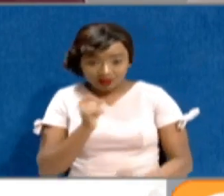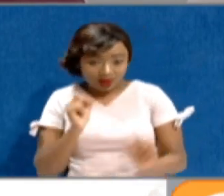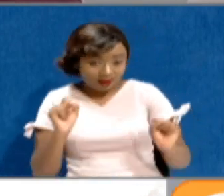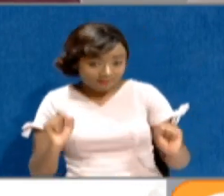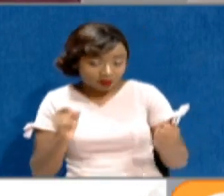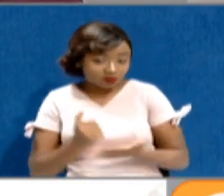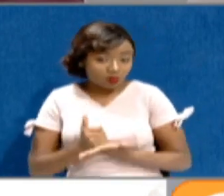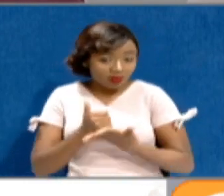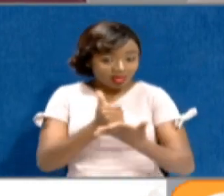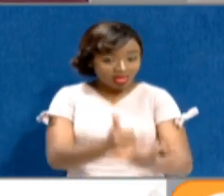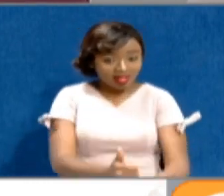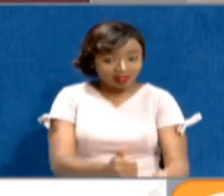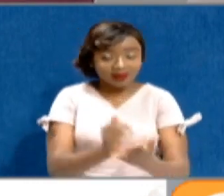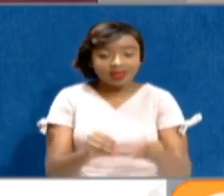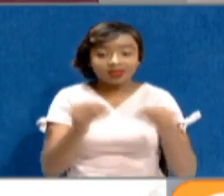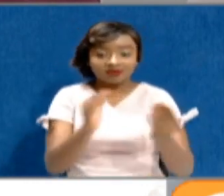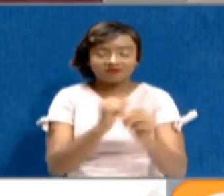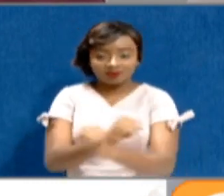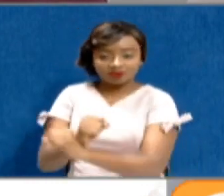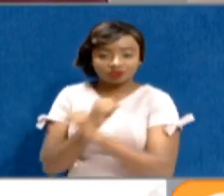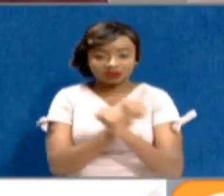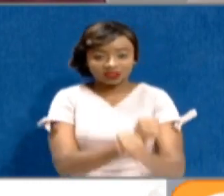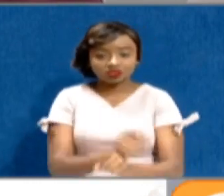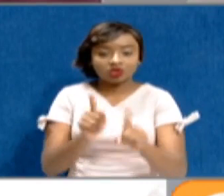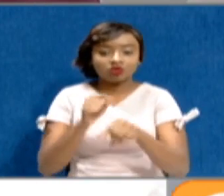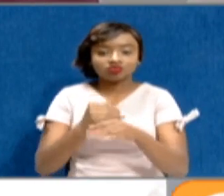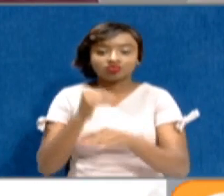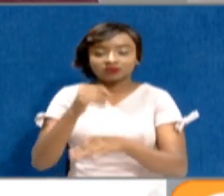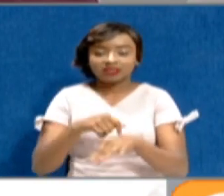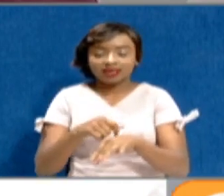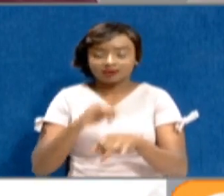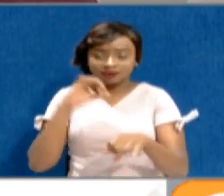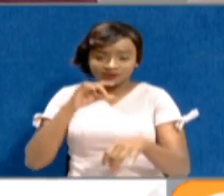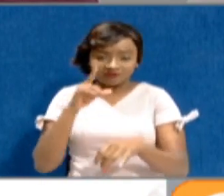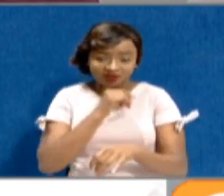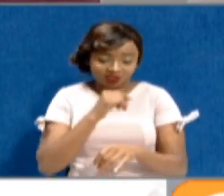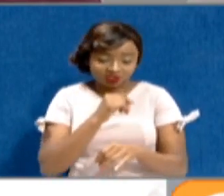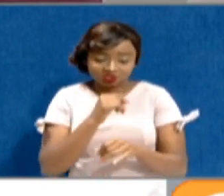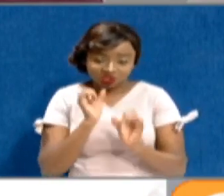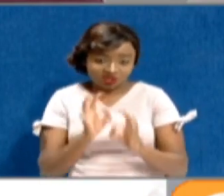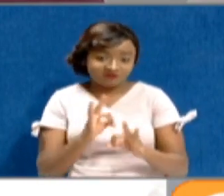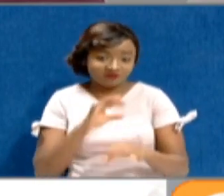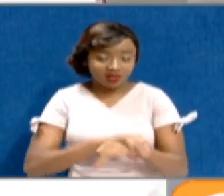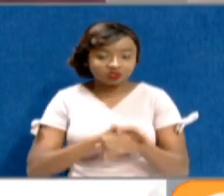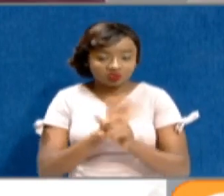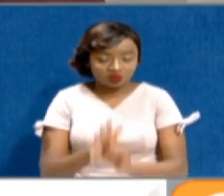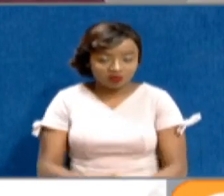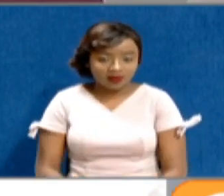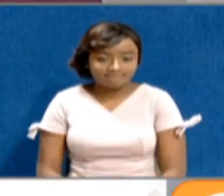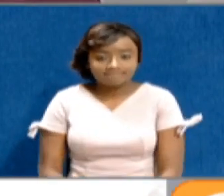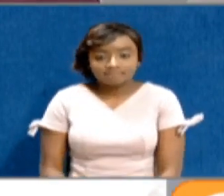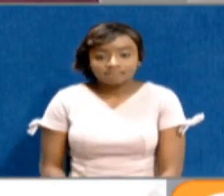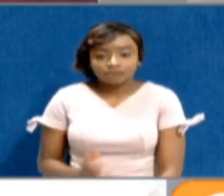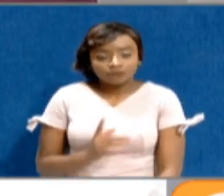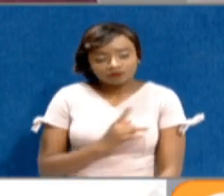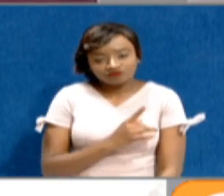indeed helping provide them protection even after they get exposed possibly to the virus, okay?